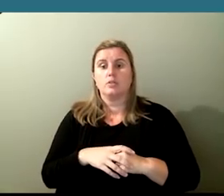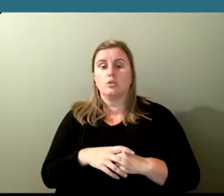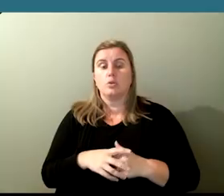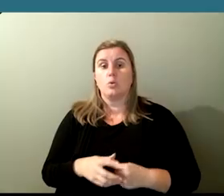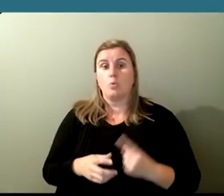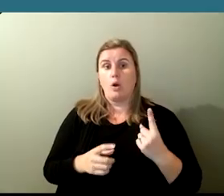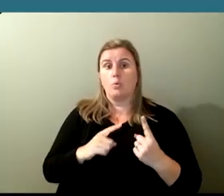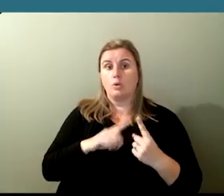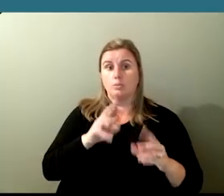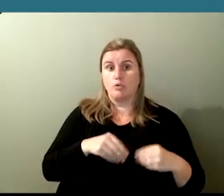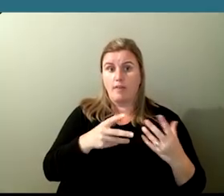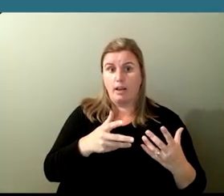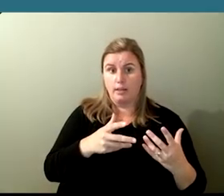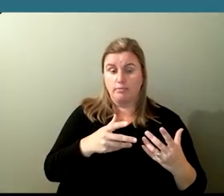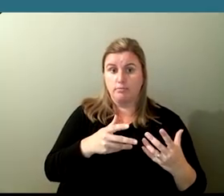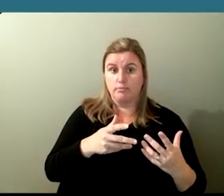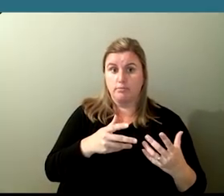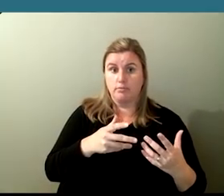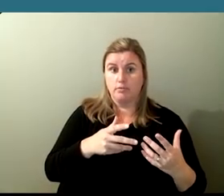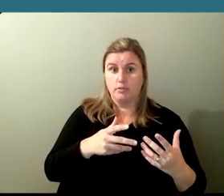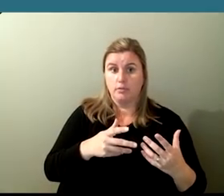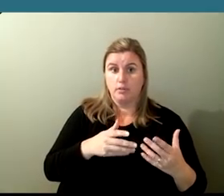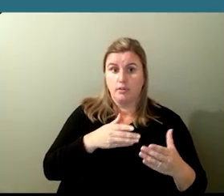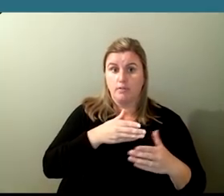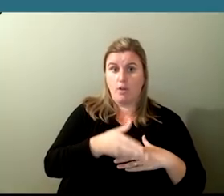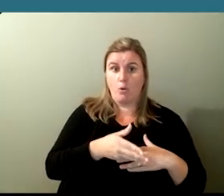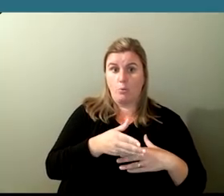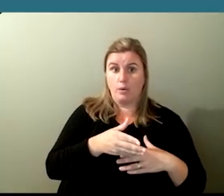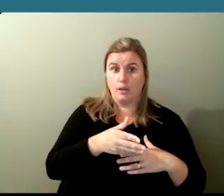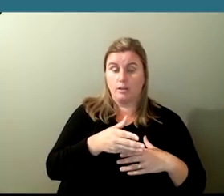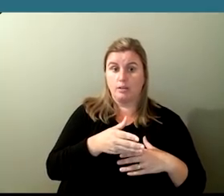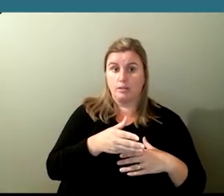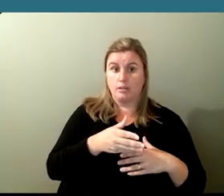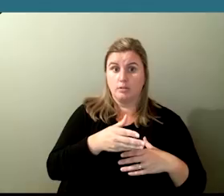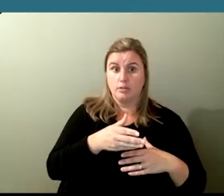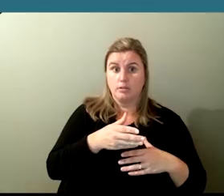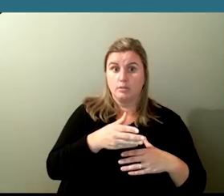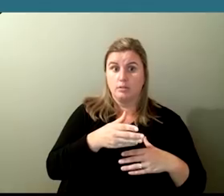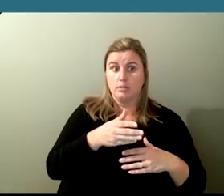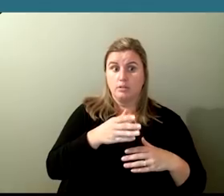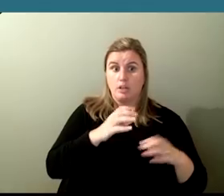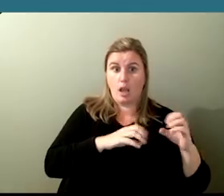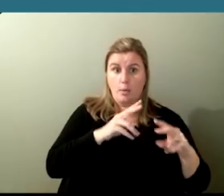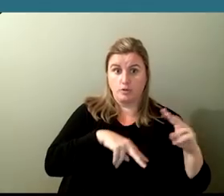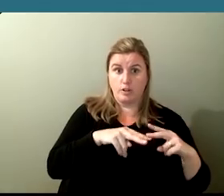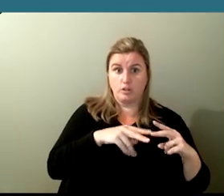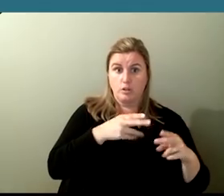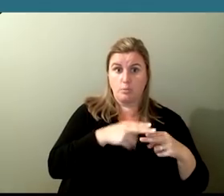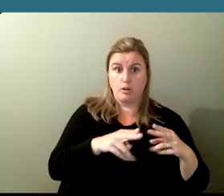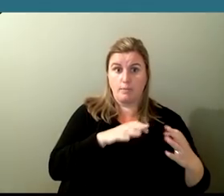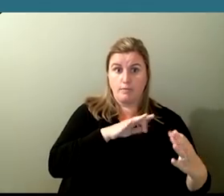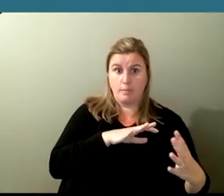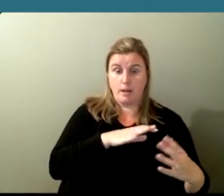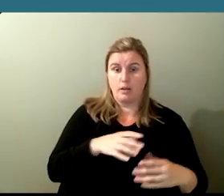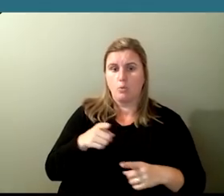was provided following the observation, brief performance feedback, and one was actually provided before